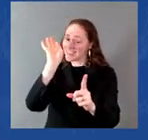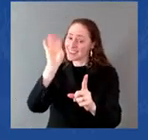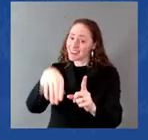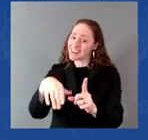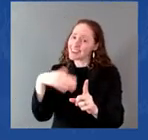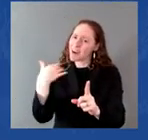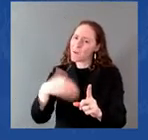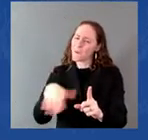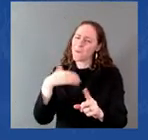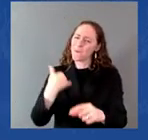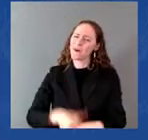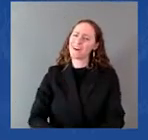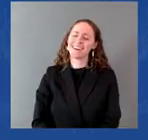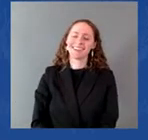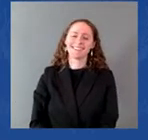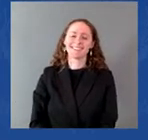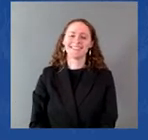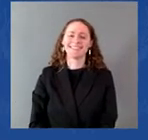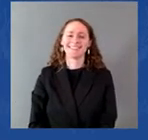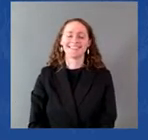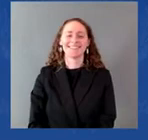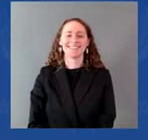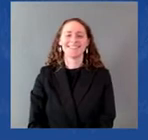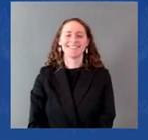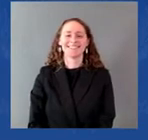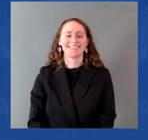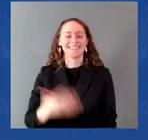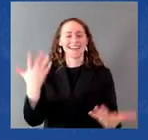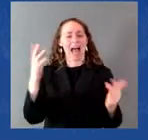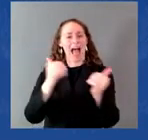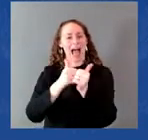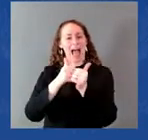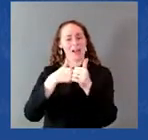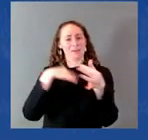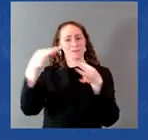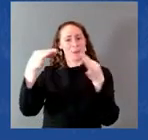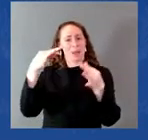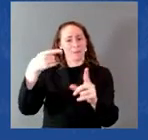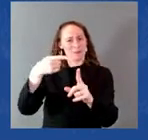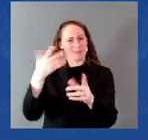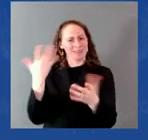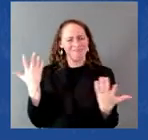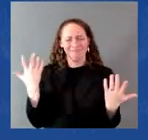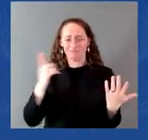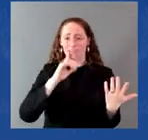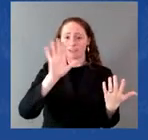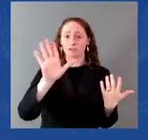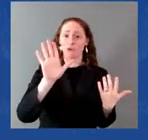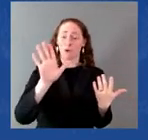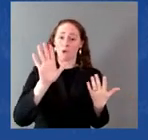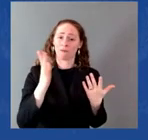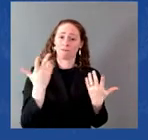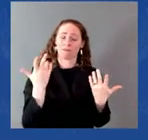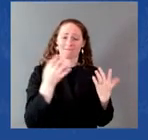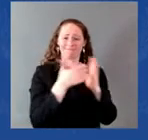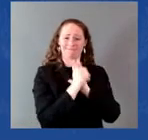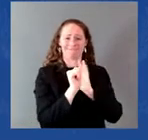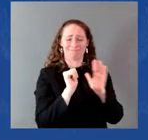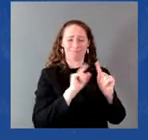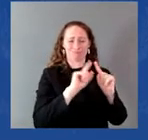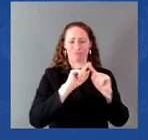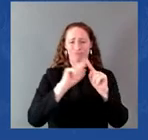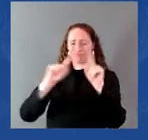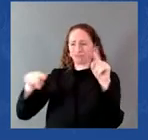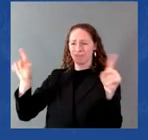range and breadth of her career and her talents in a span of a decade or two. We in the Biden